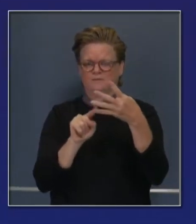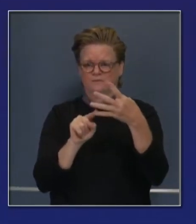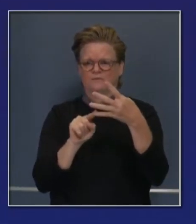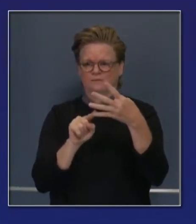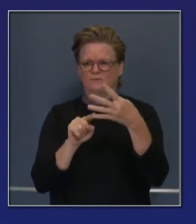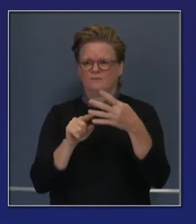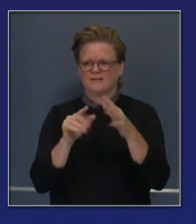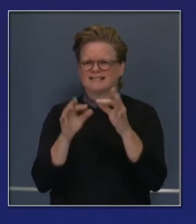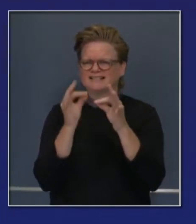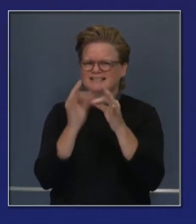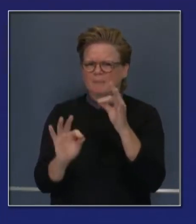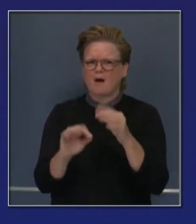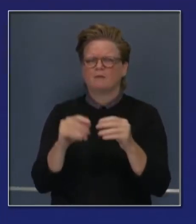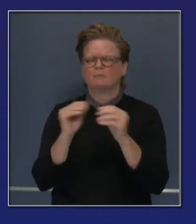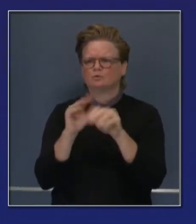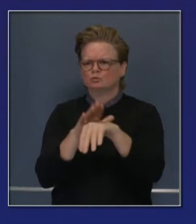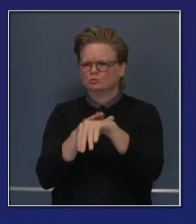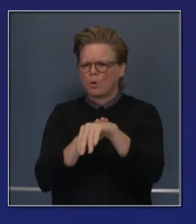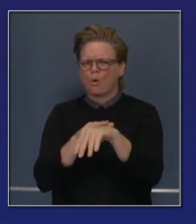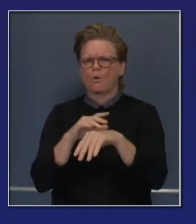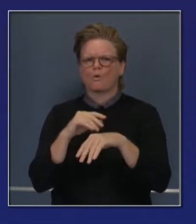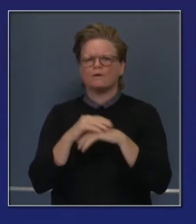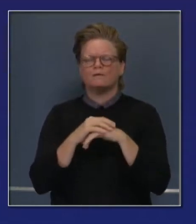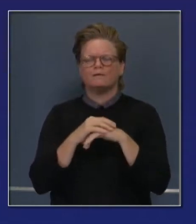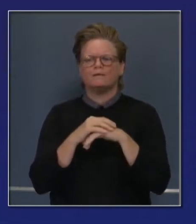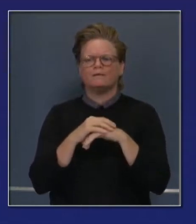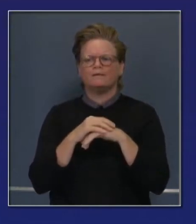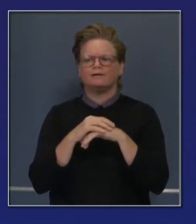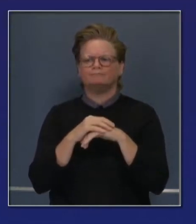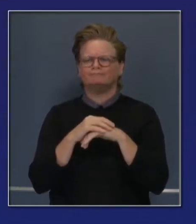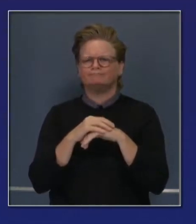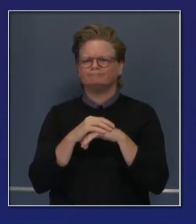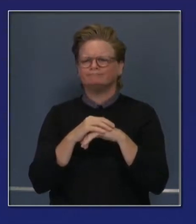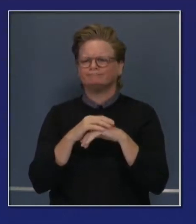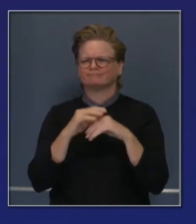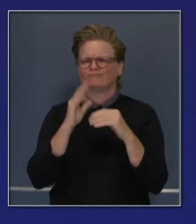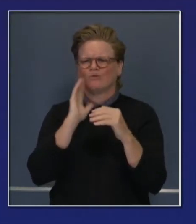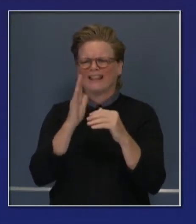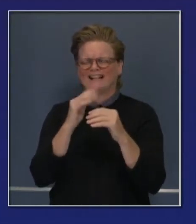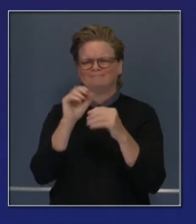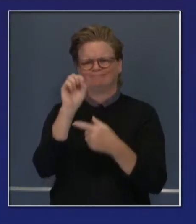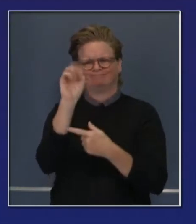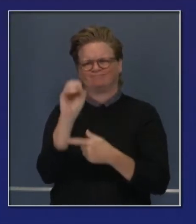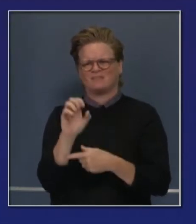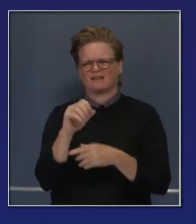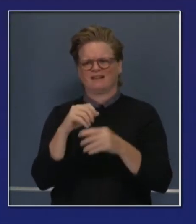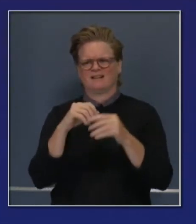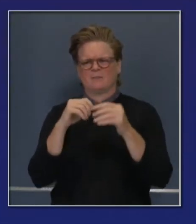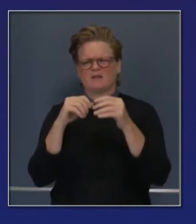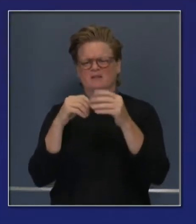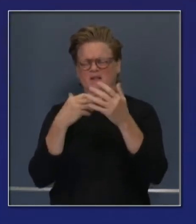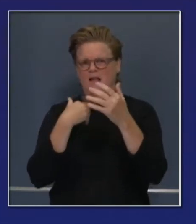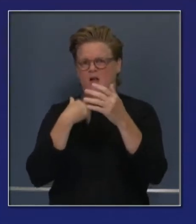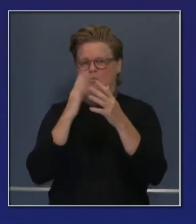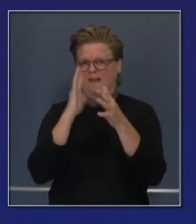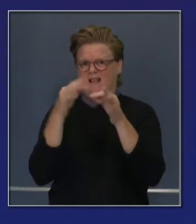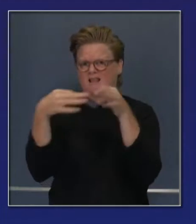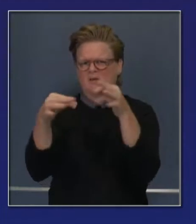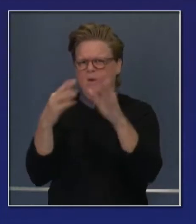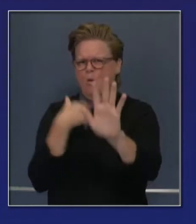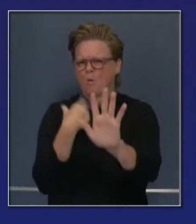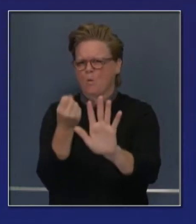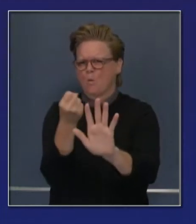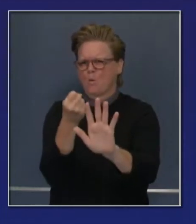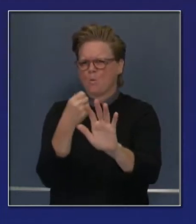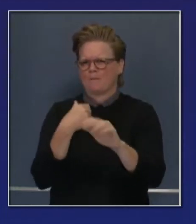that as we look to a blueprint for safely reopening the economy, pulling in the lessons learned, pulling